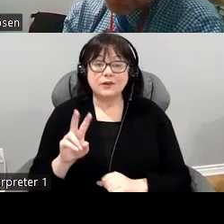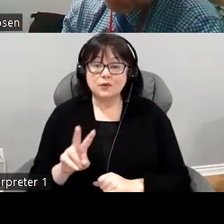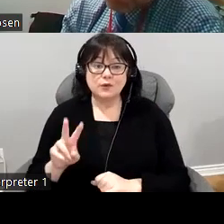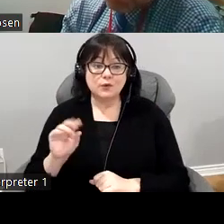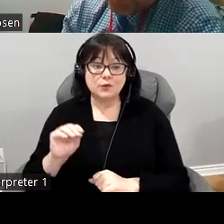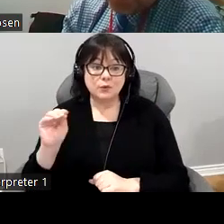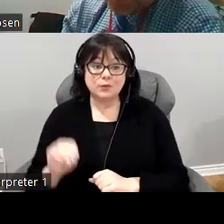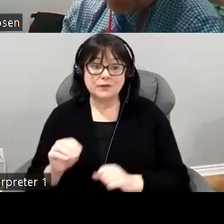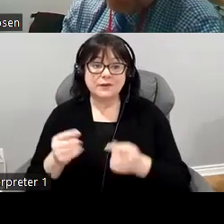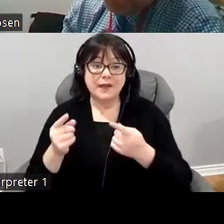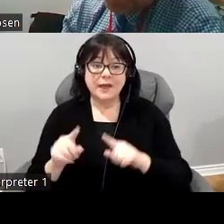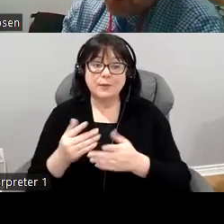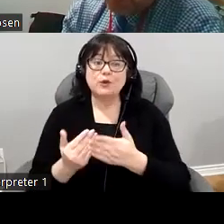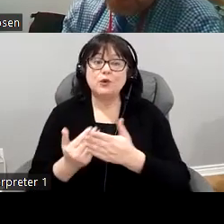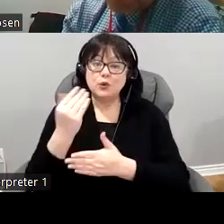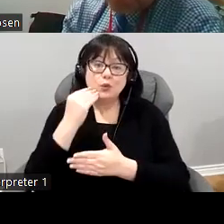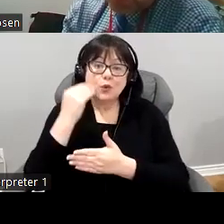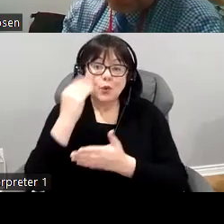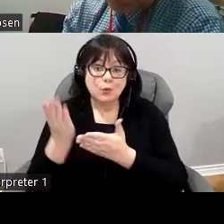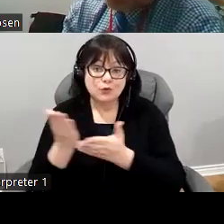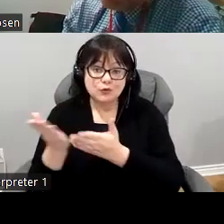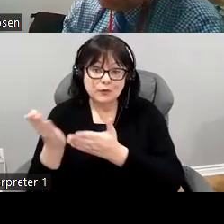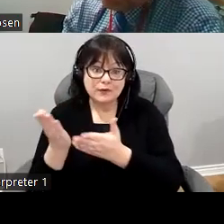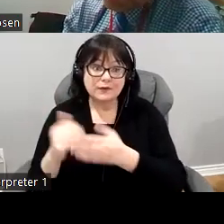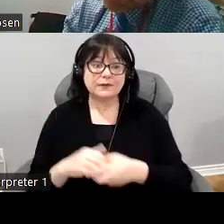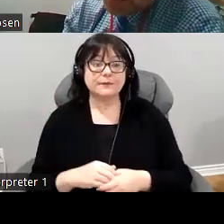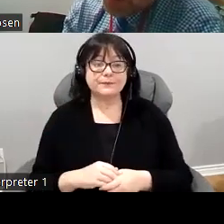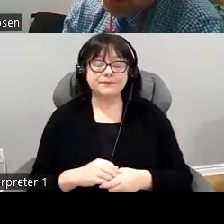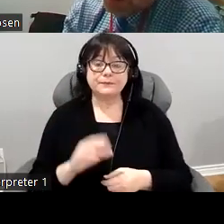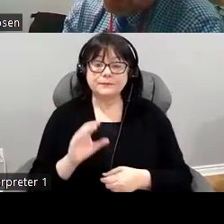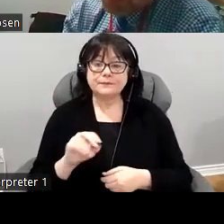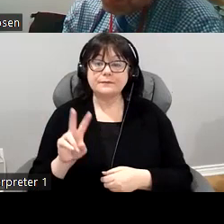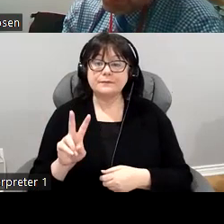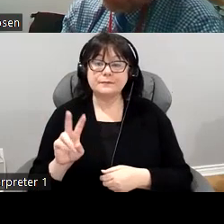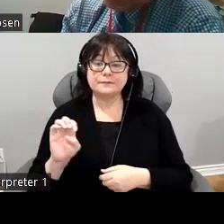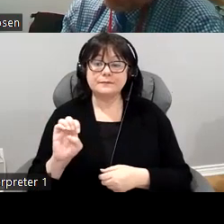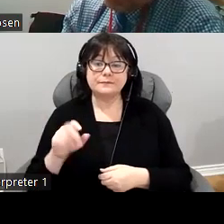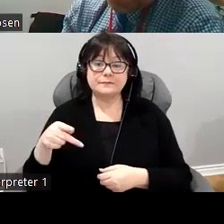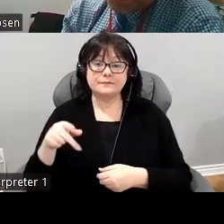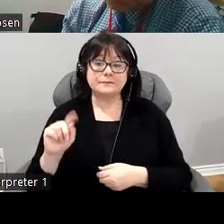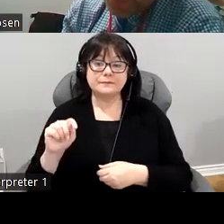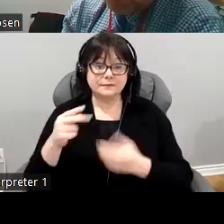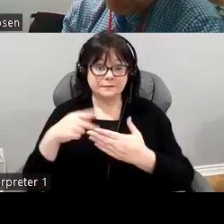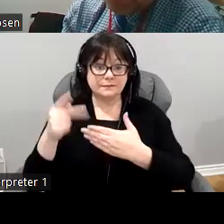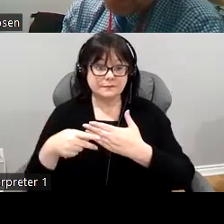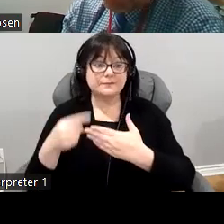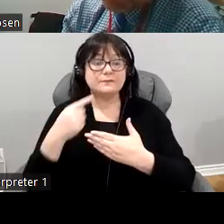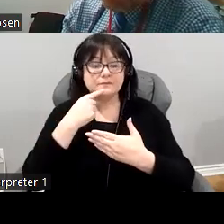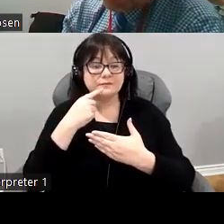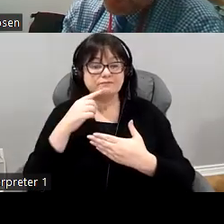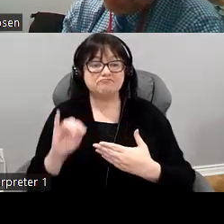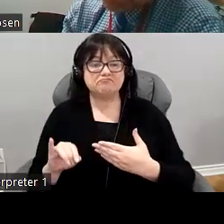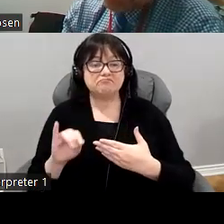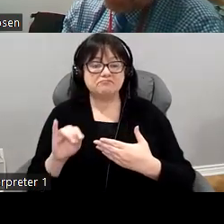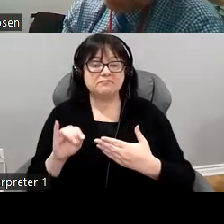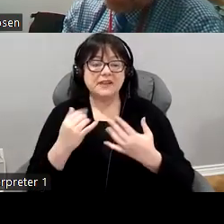providers reported that the VEPT program made them more likely to consider and assess for elder abuse, that they recognize the value of the expertise